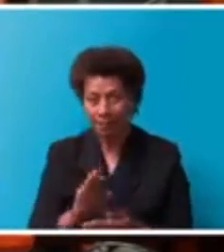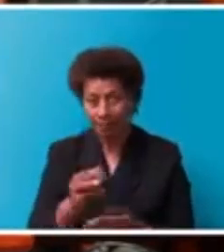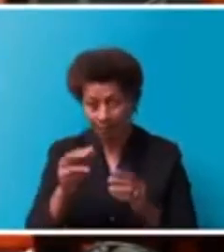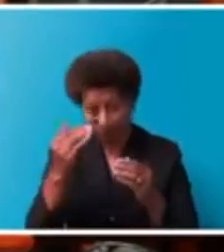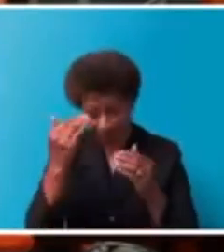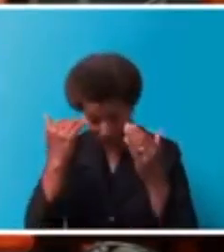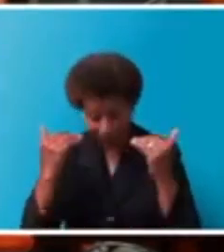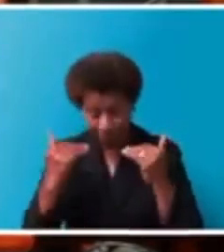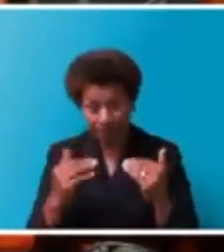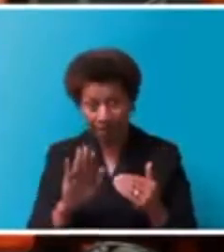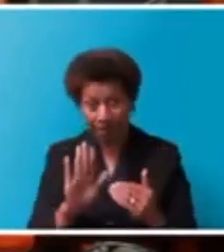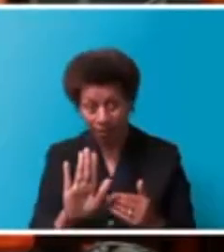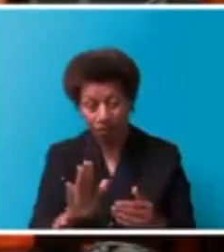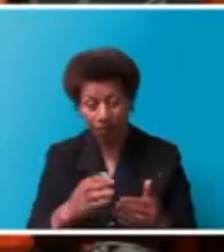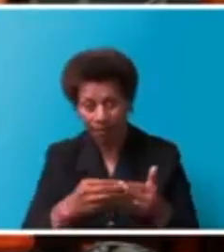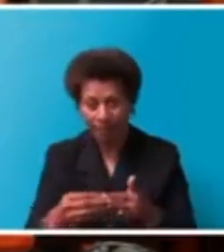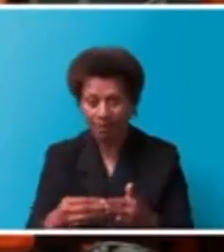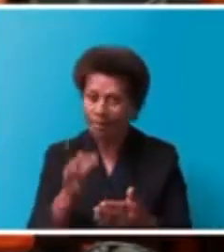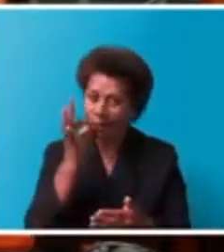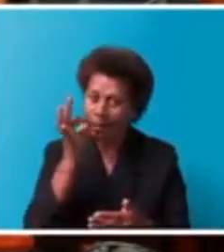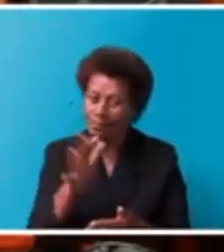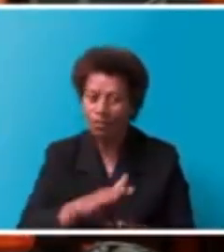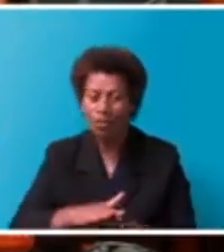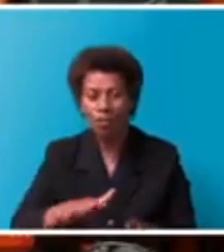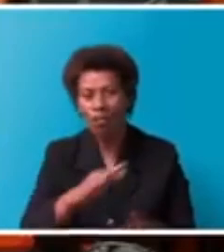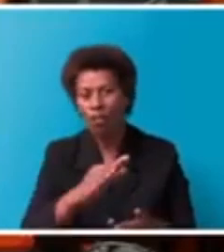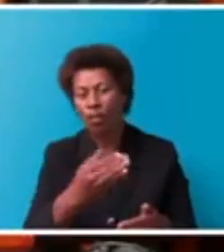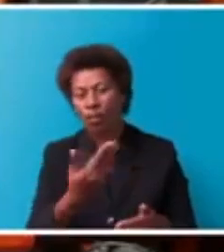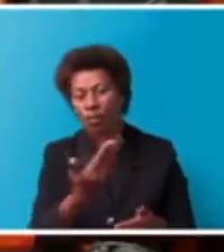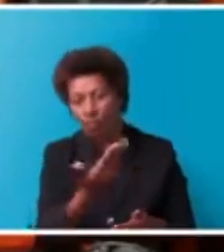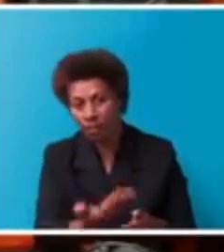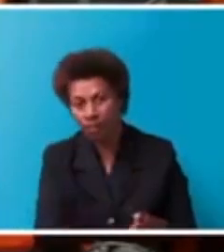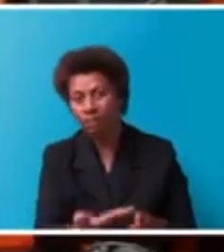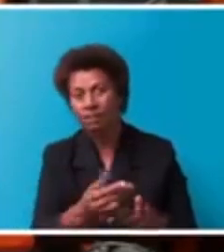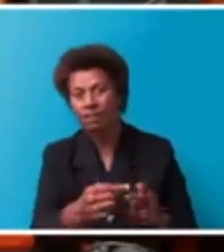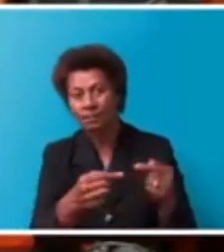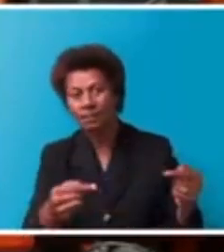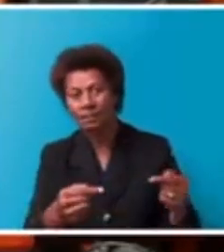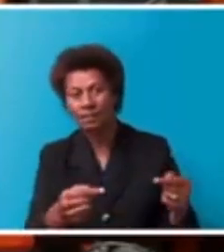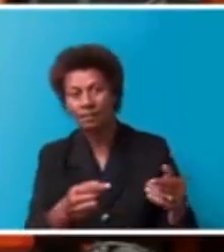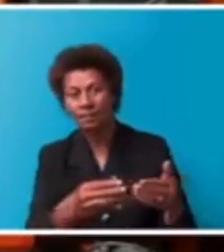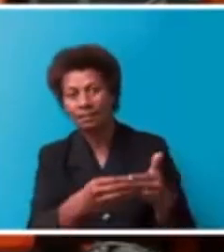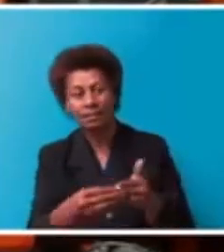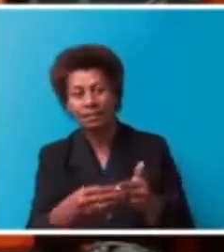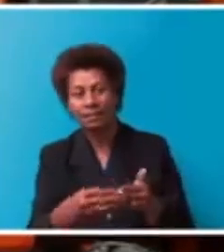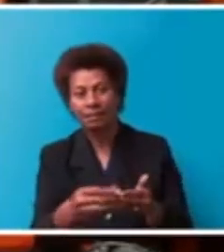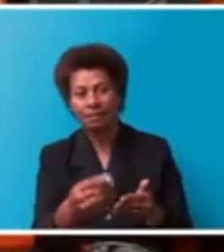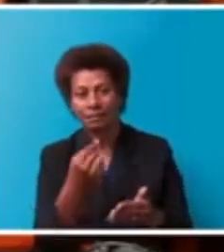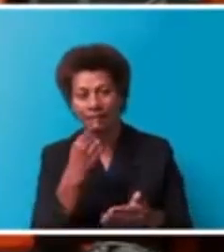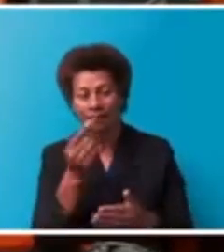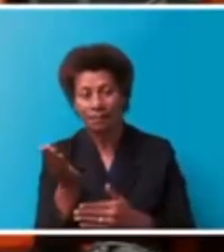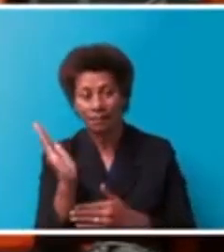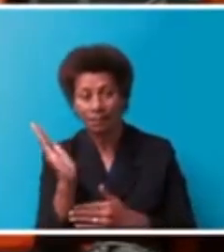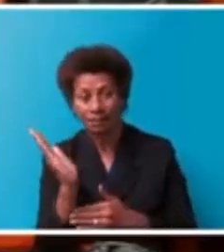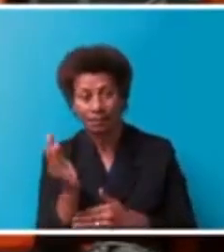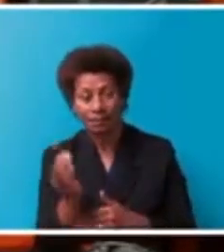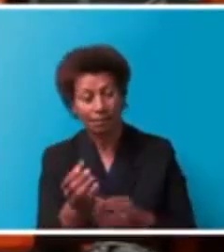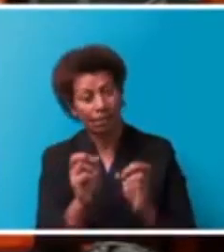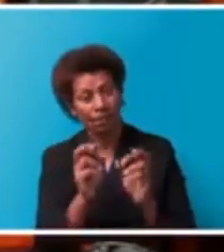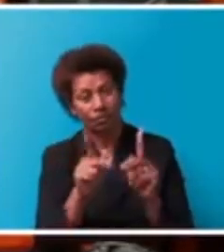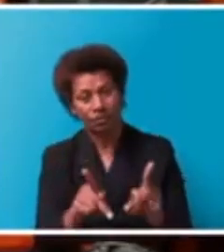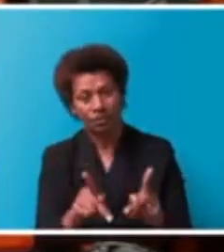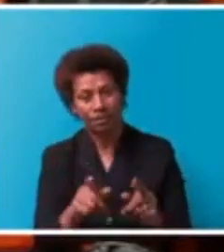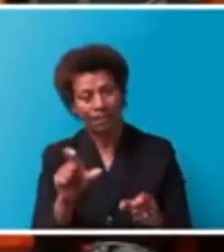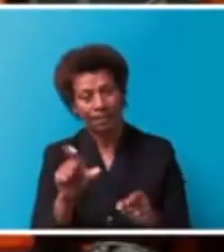the Honourable Leader of Opposition and all the independent members who are aligned to his leadership, you also now are presented with the opportunity to